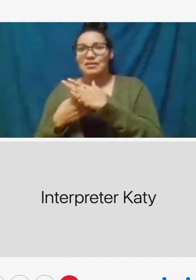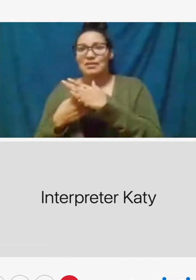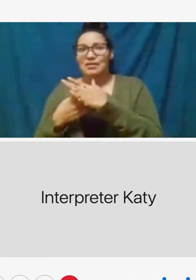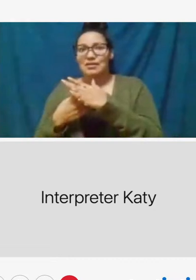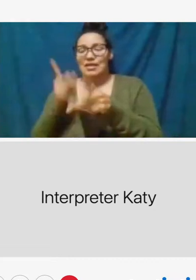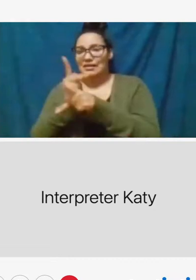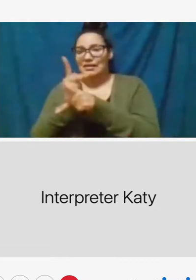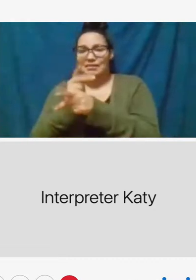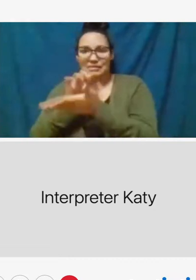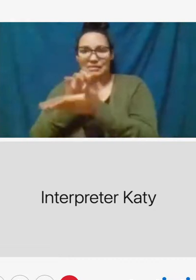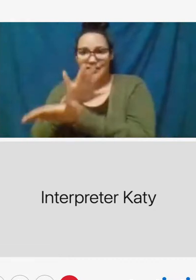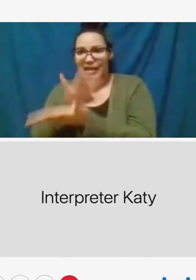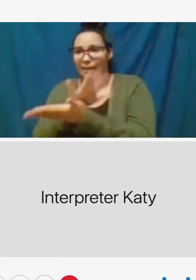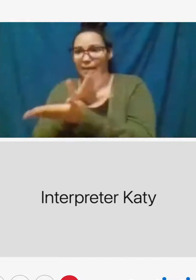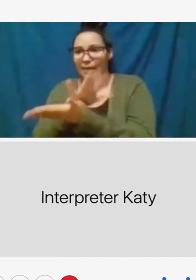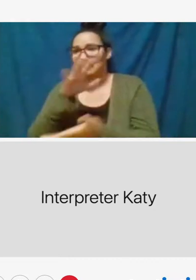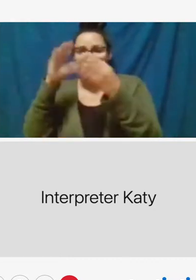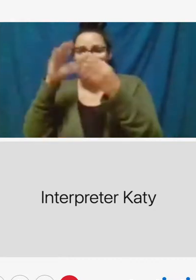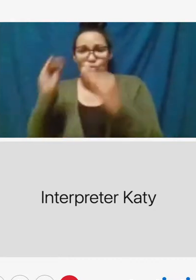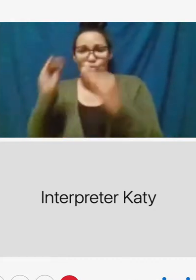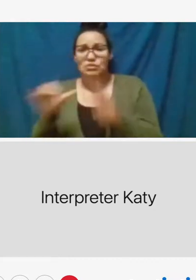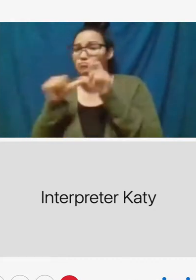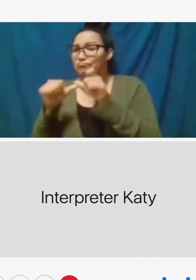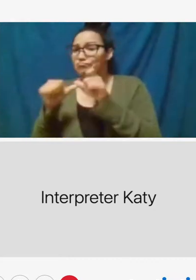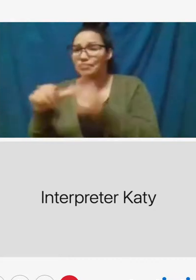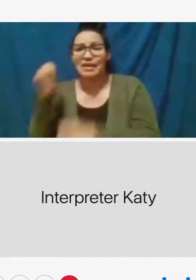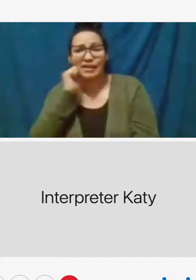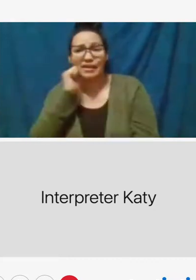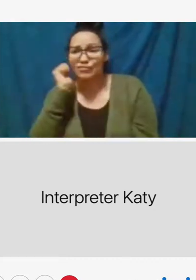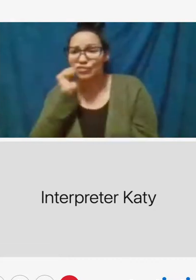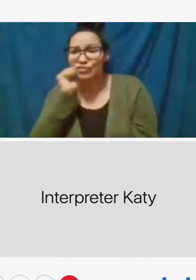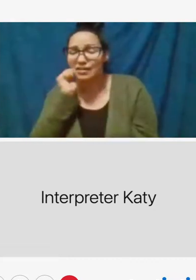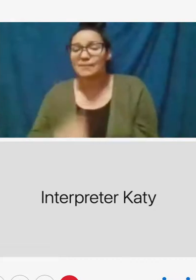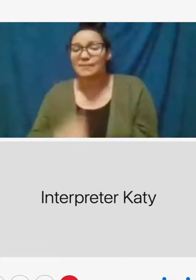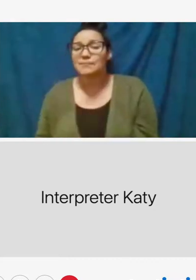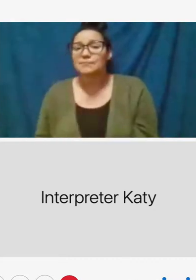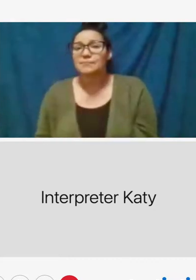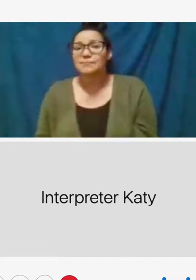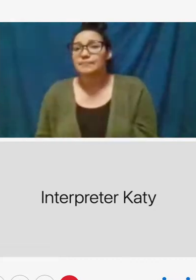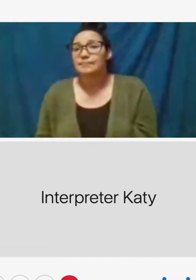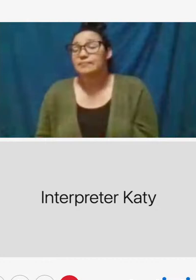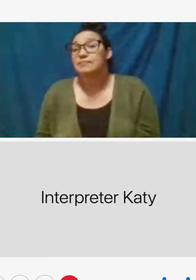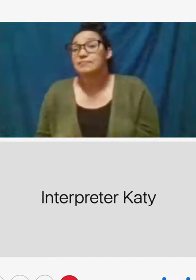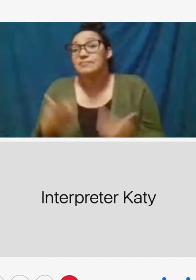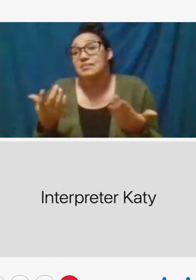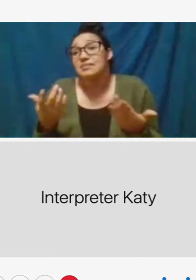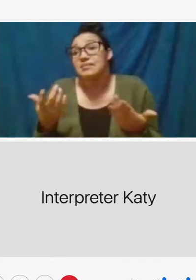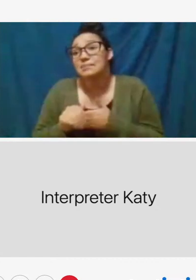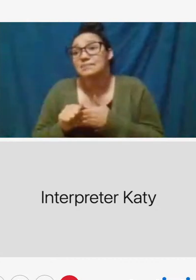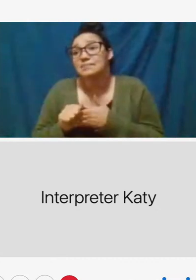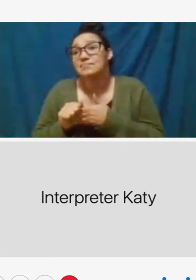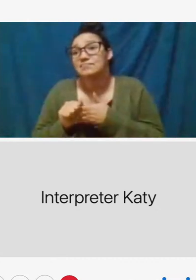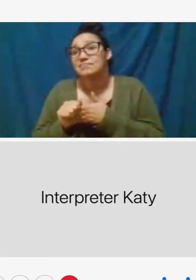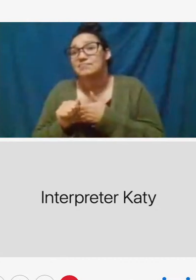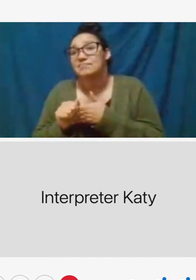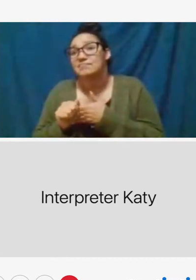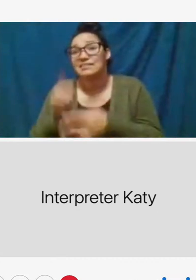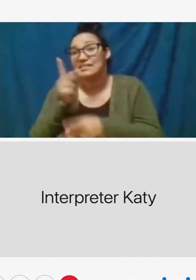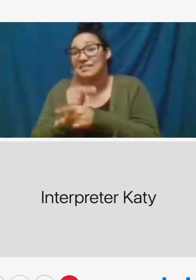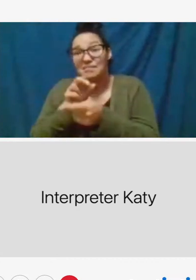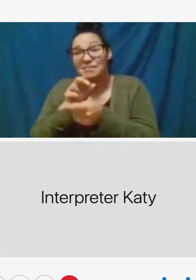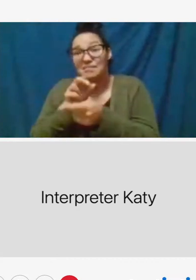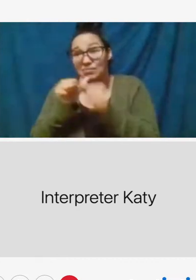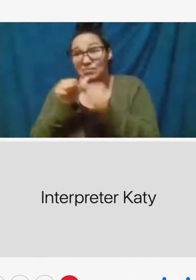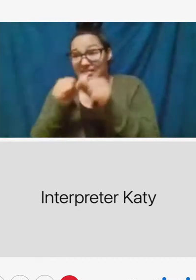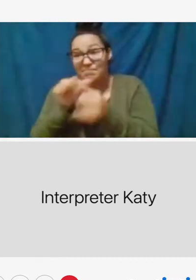students going on a daily basis and uh just uh keep the school spirit going